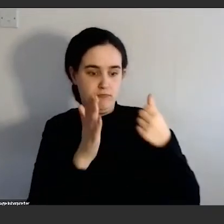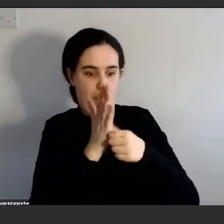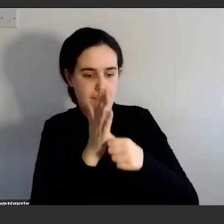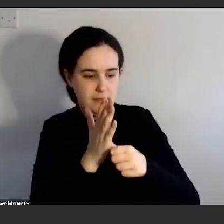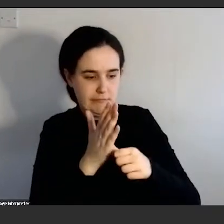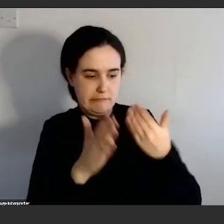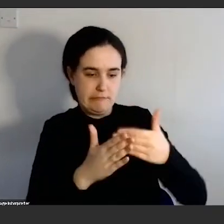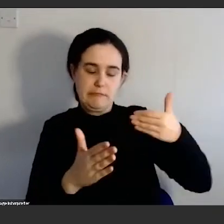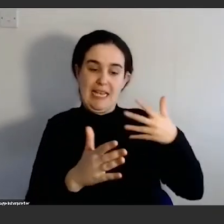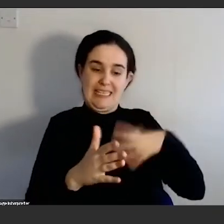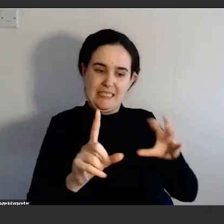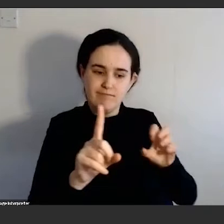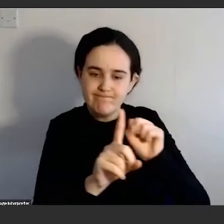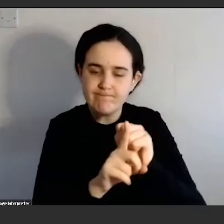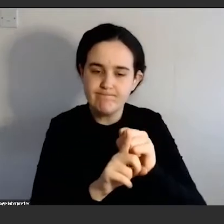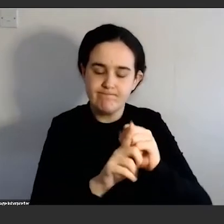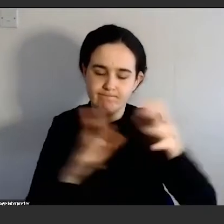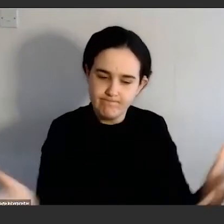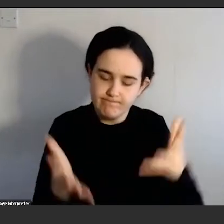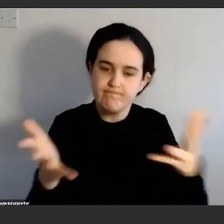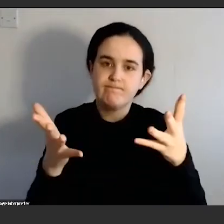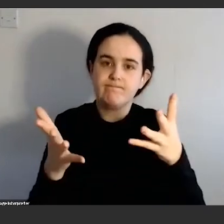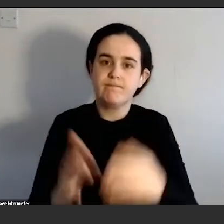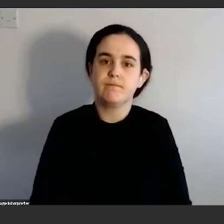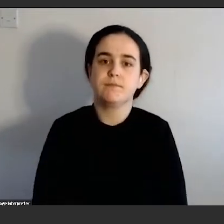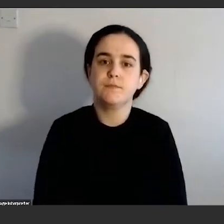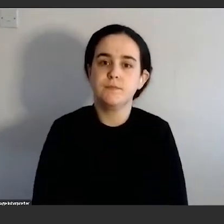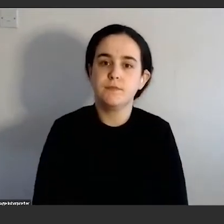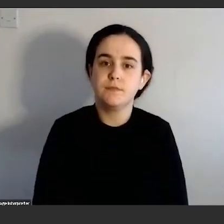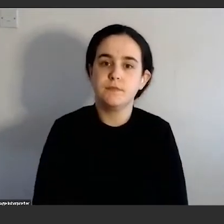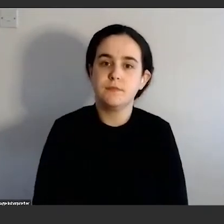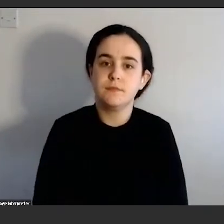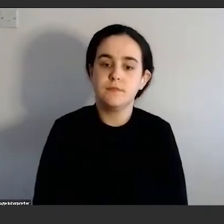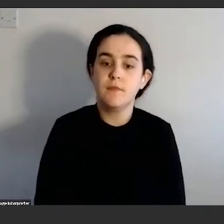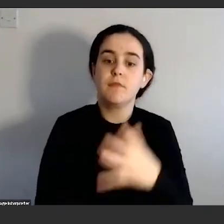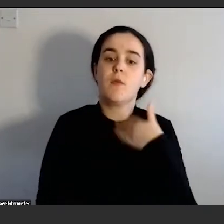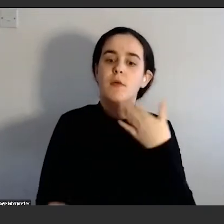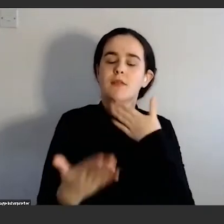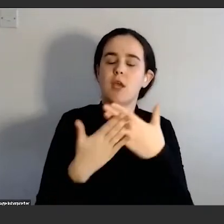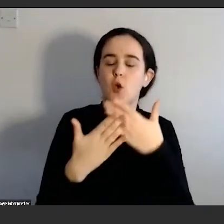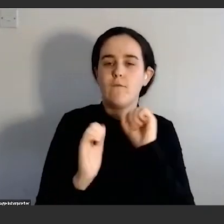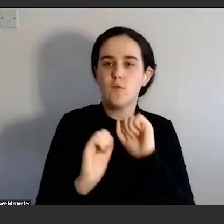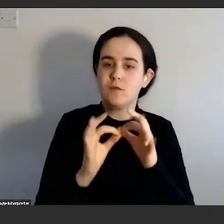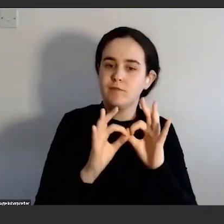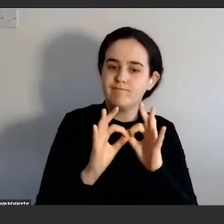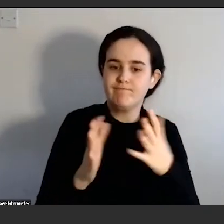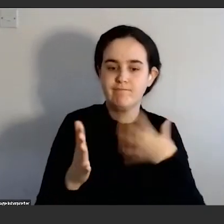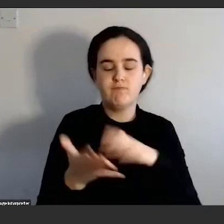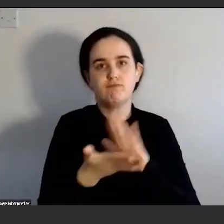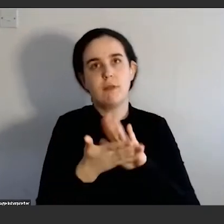the interpreter. We really appreciate you. Thank you, Ashura, Tom, and Olga for being part of the meeting